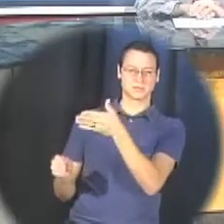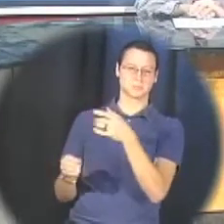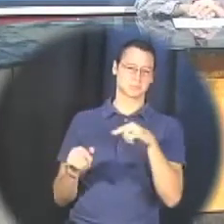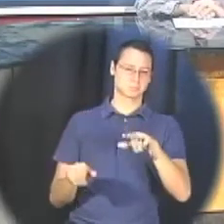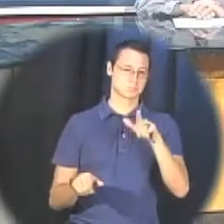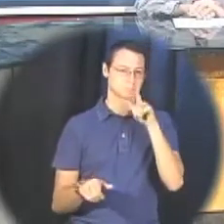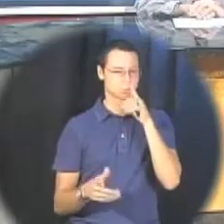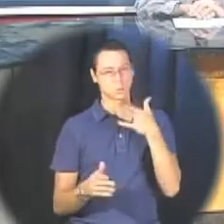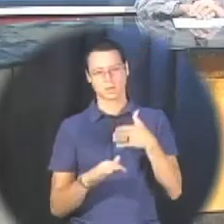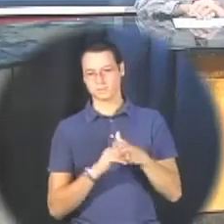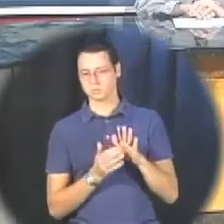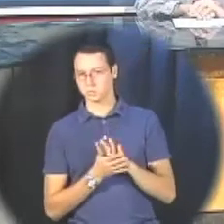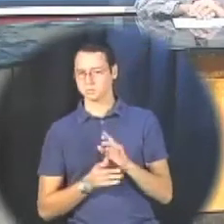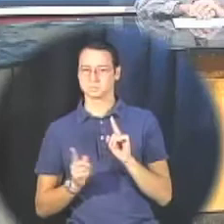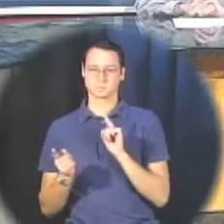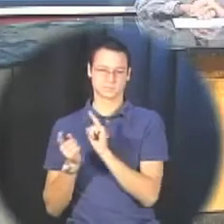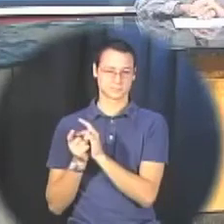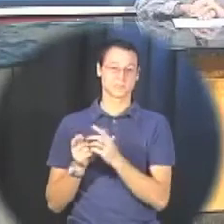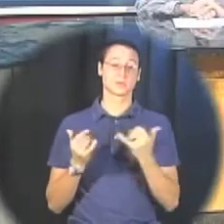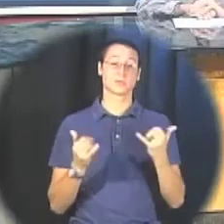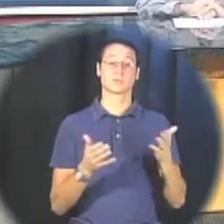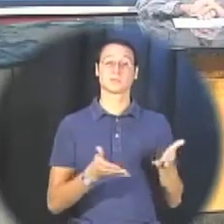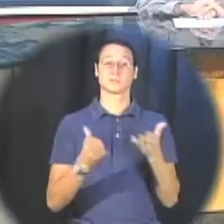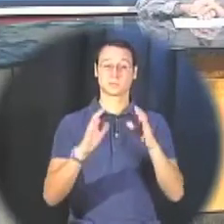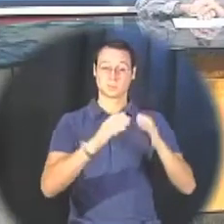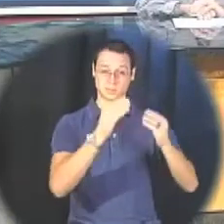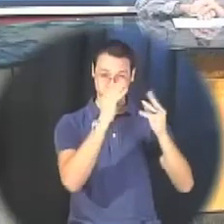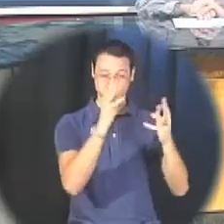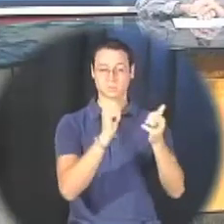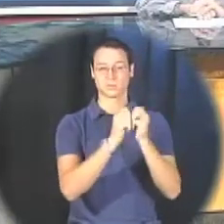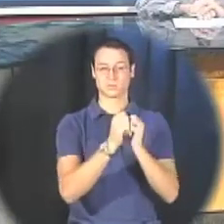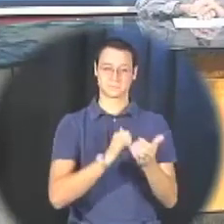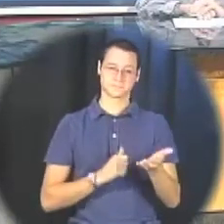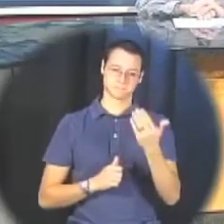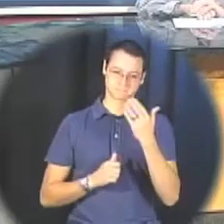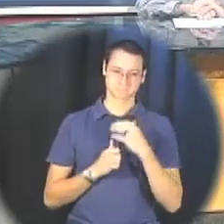school. Now it's time for club news to be followed with sports with Nick Altensi.